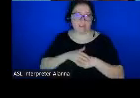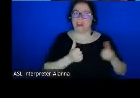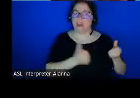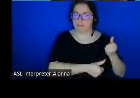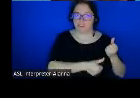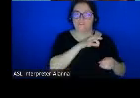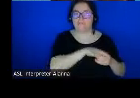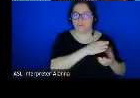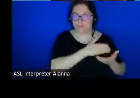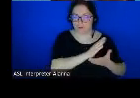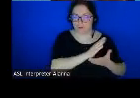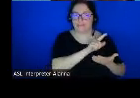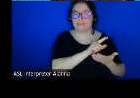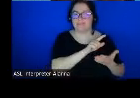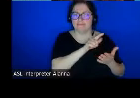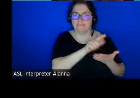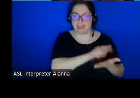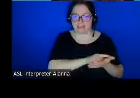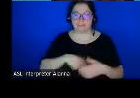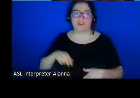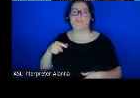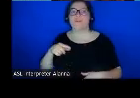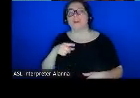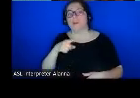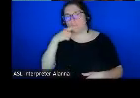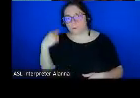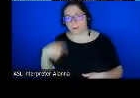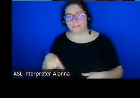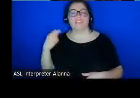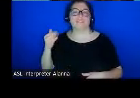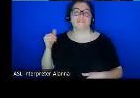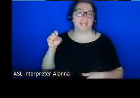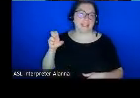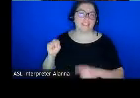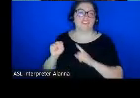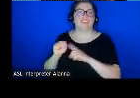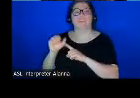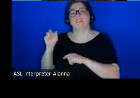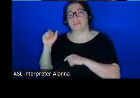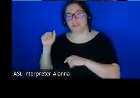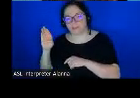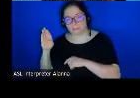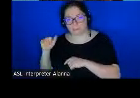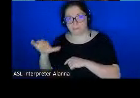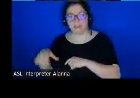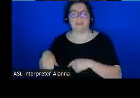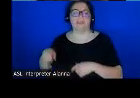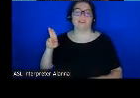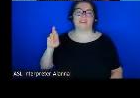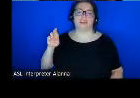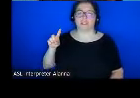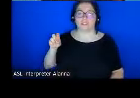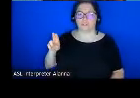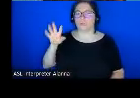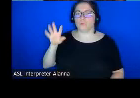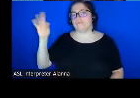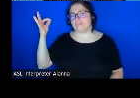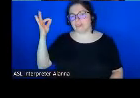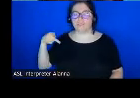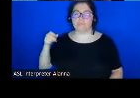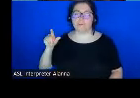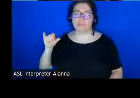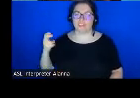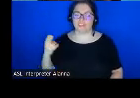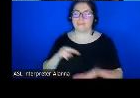these languages are russian haitian creole arabic or new french and polish um that is when i say we're bringing on a multilingual